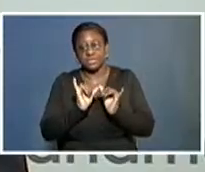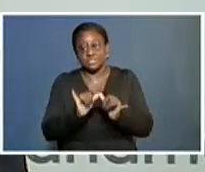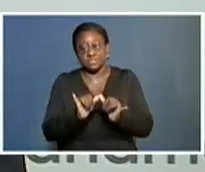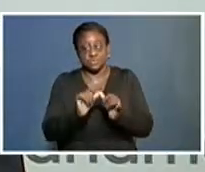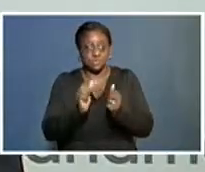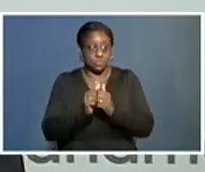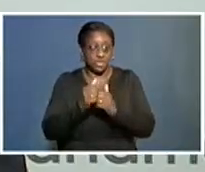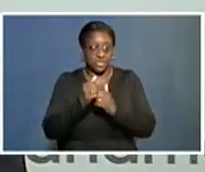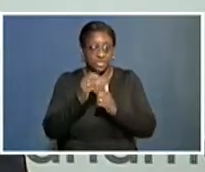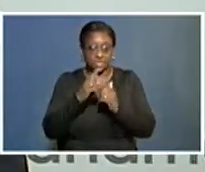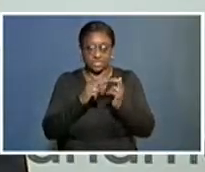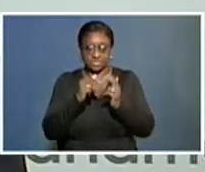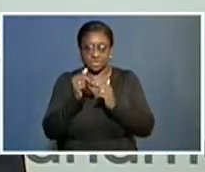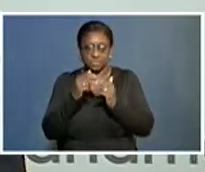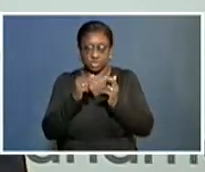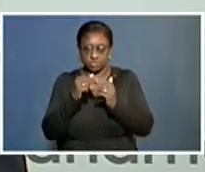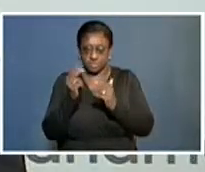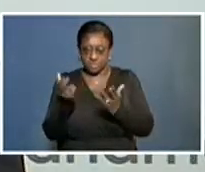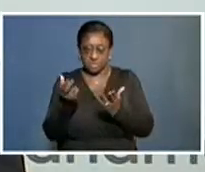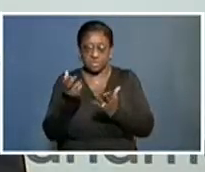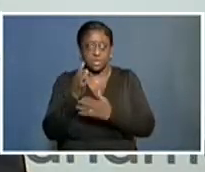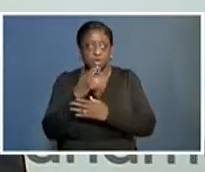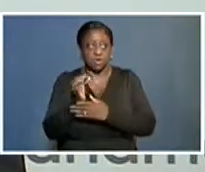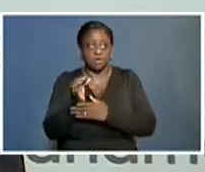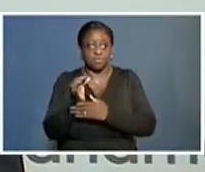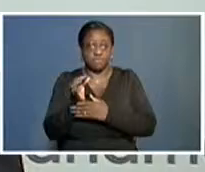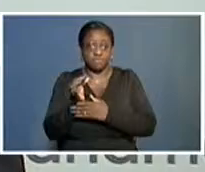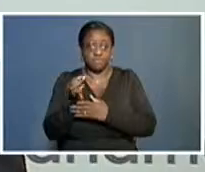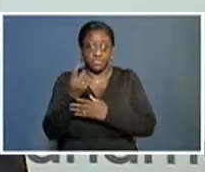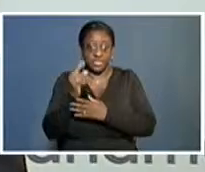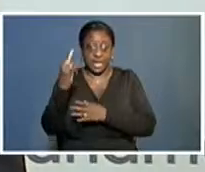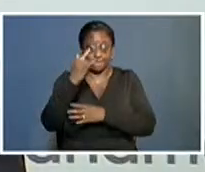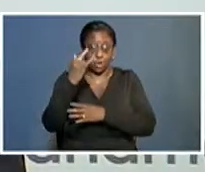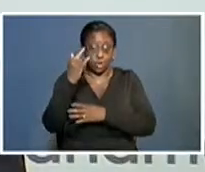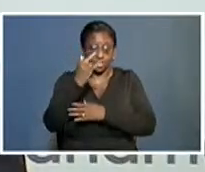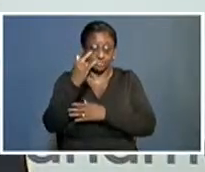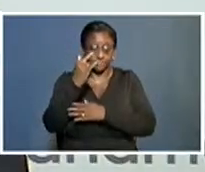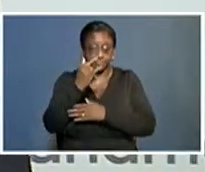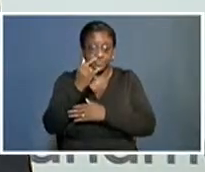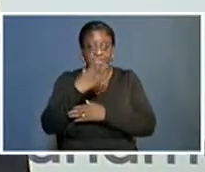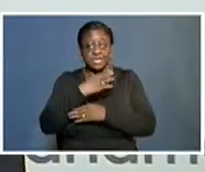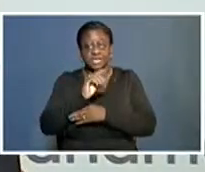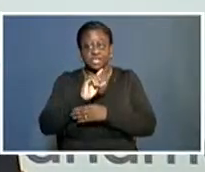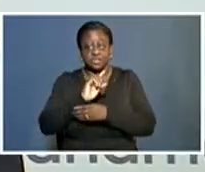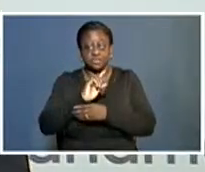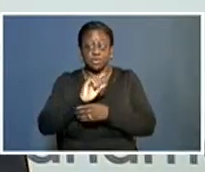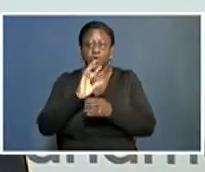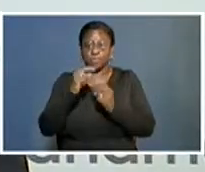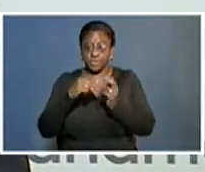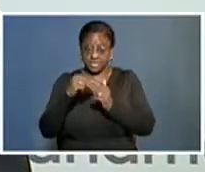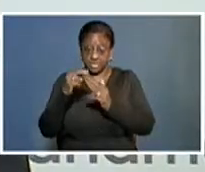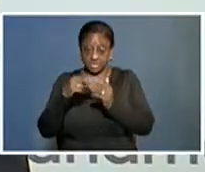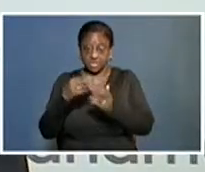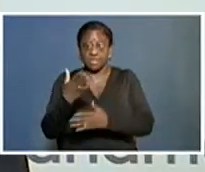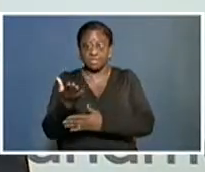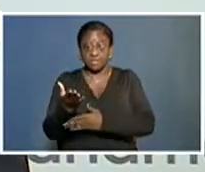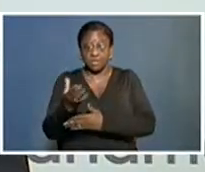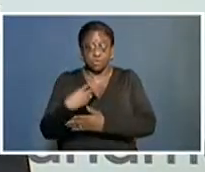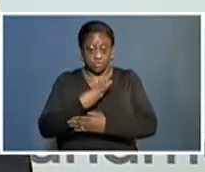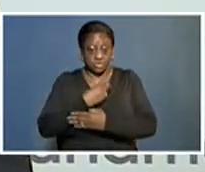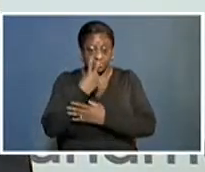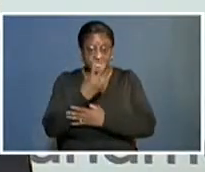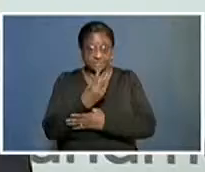the reestablishment of the infrastructure, the airport, and the rebuilding of those infrastructure, we are